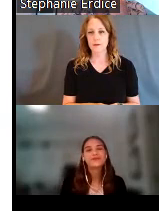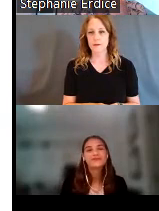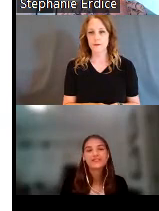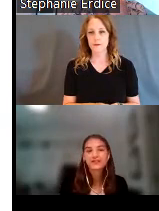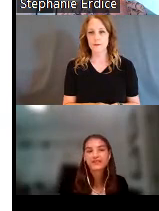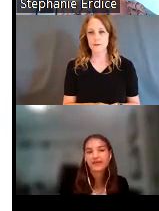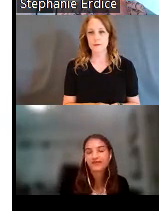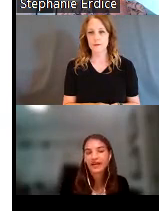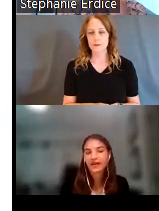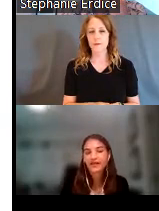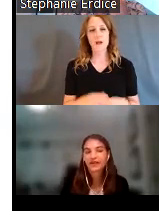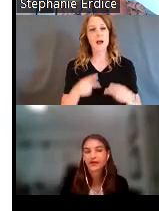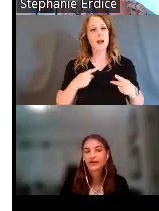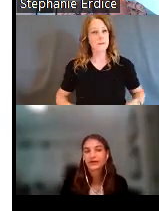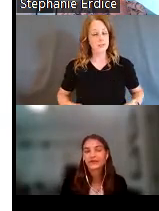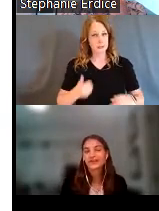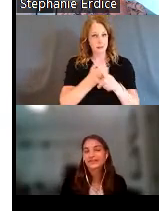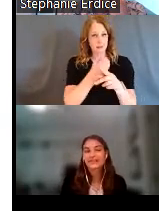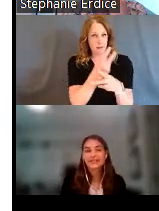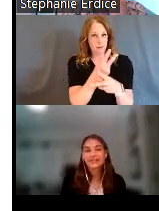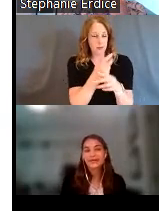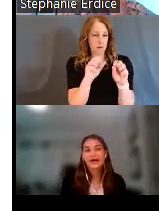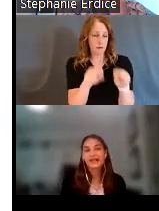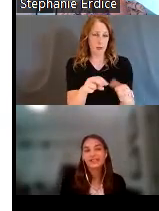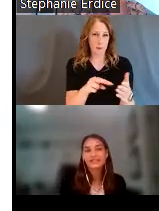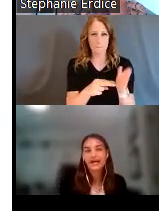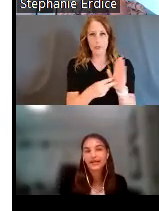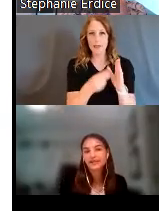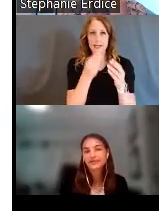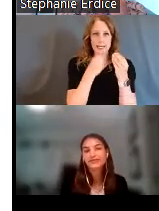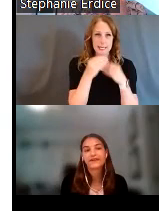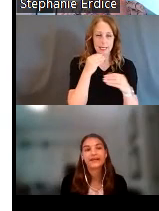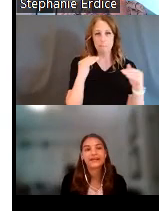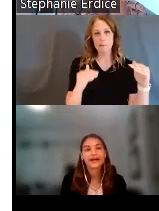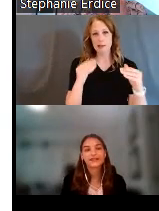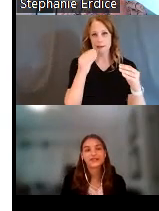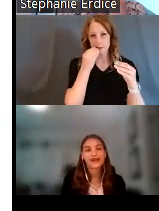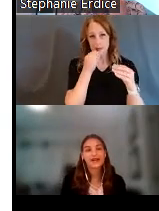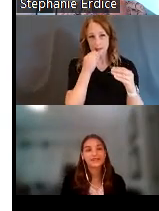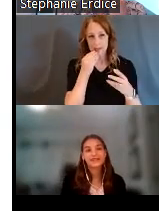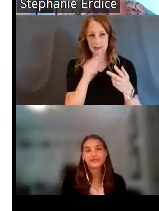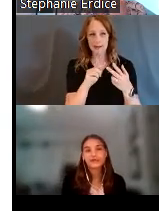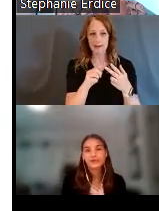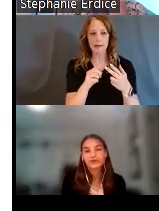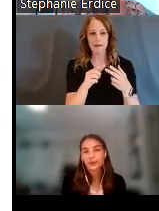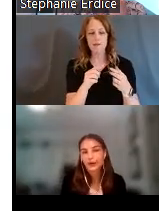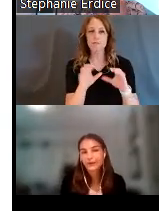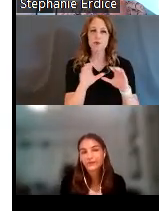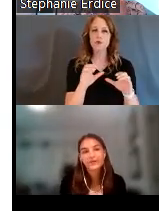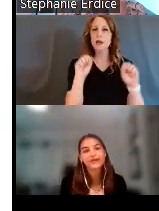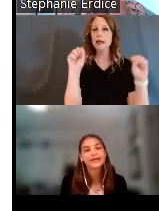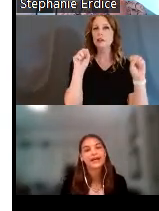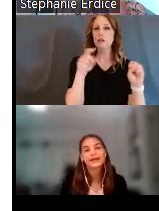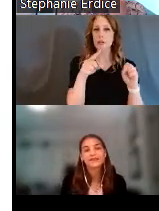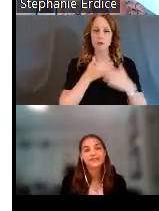yeah. So physical self-care can include things like eating a balanced diet, finding exercise that you